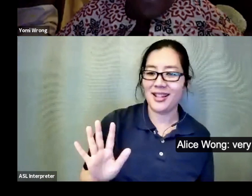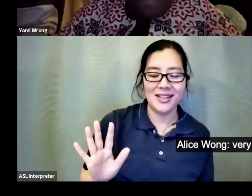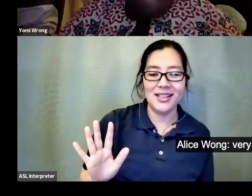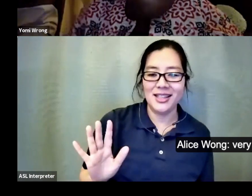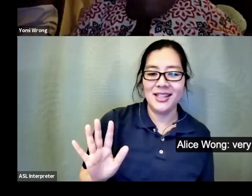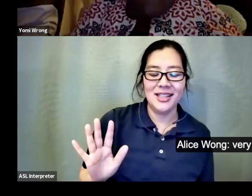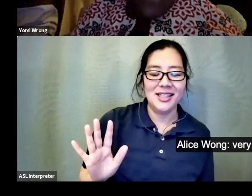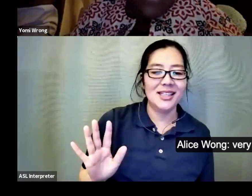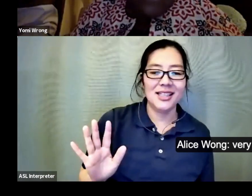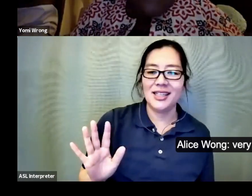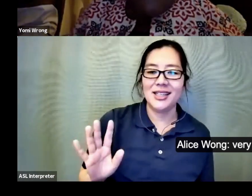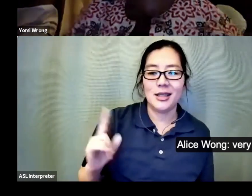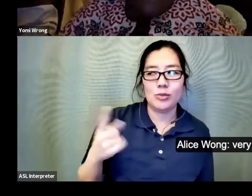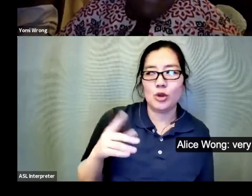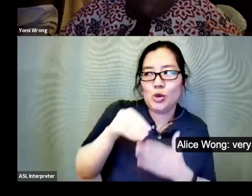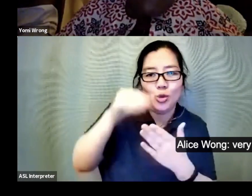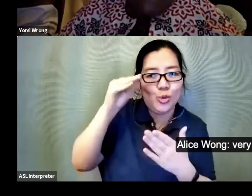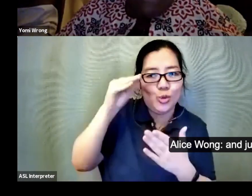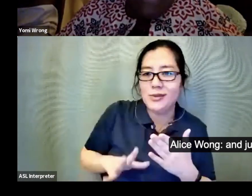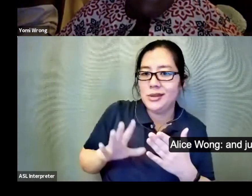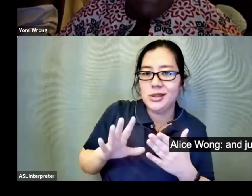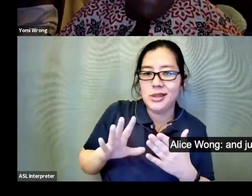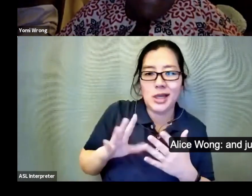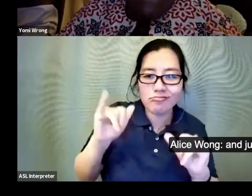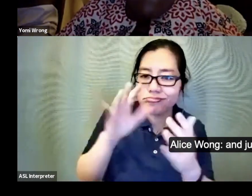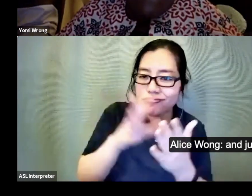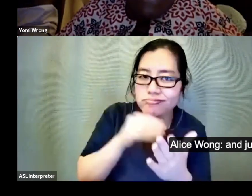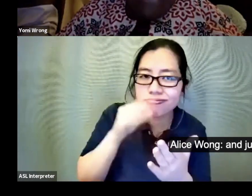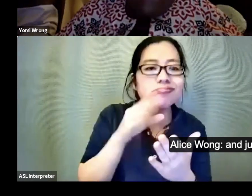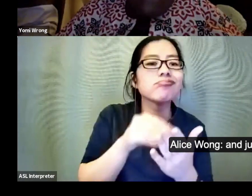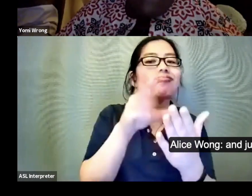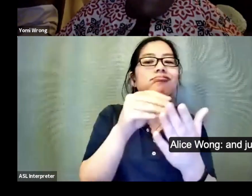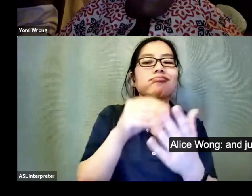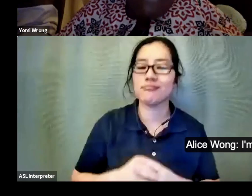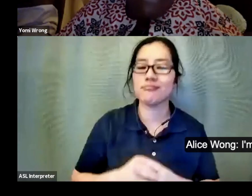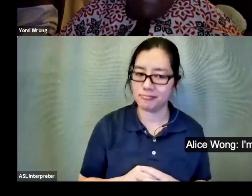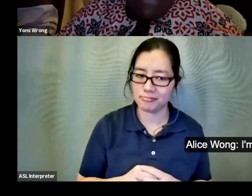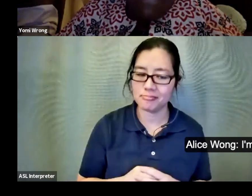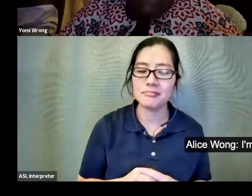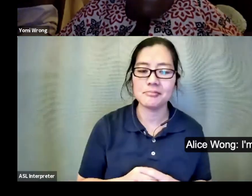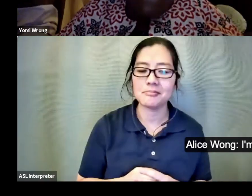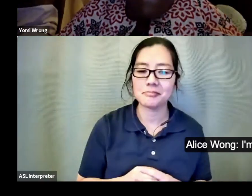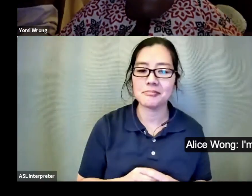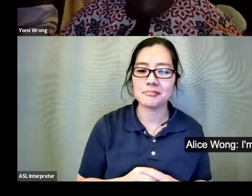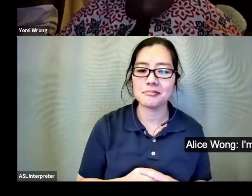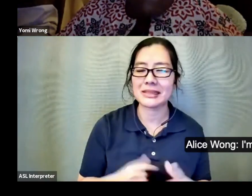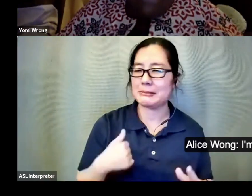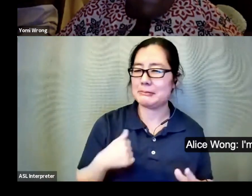very much as just a student and just part of the movement. I'm very uncomfortable